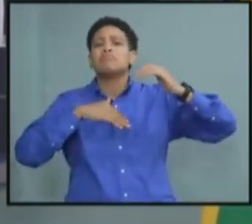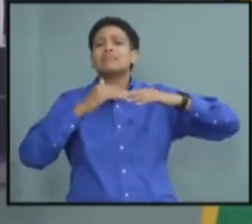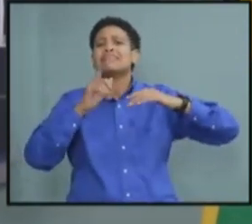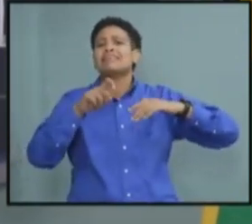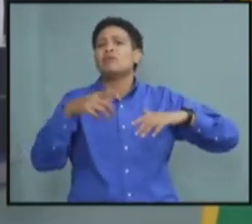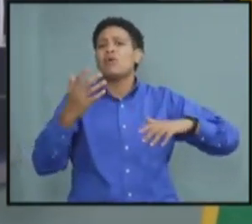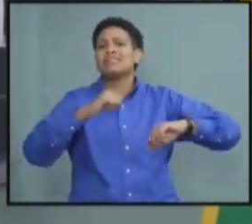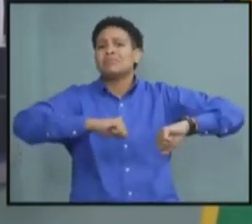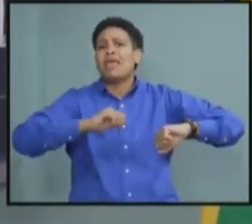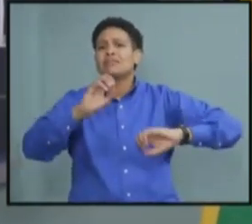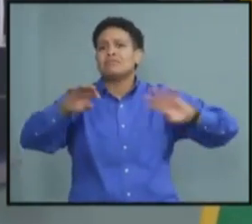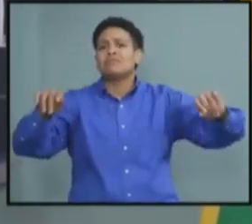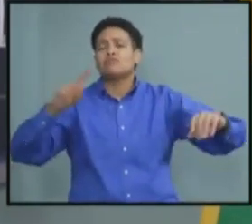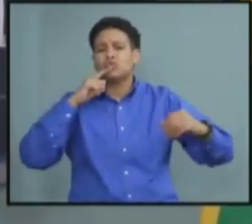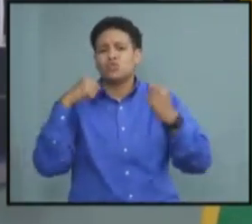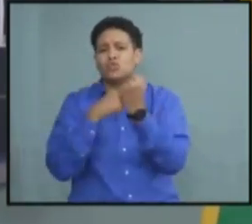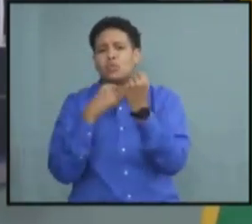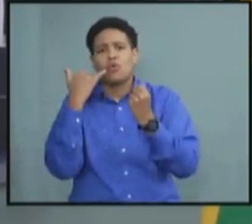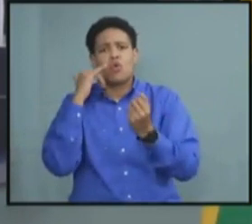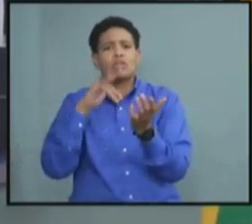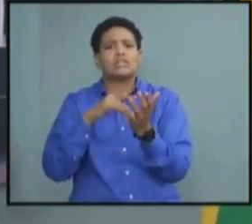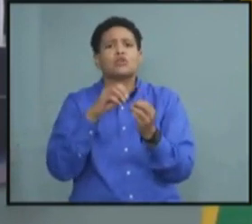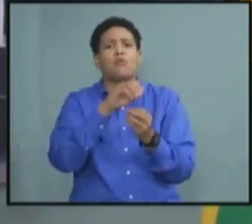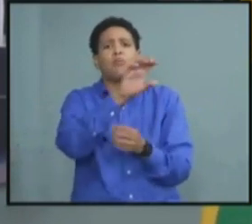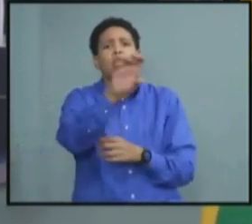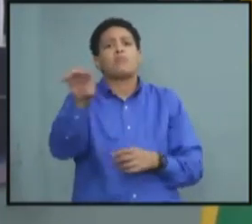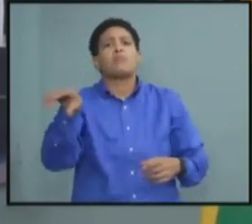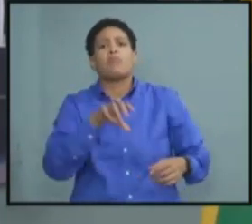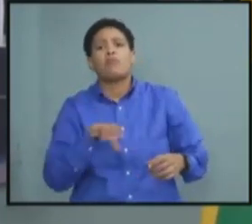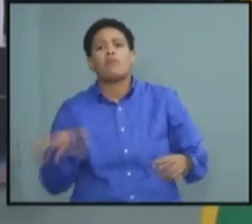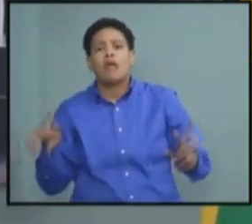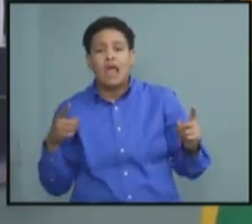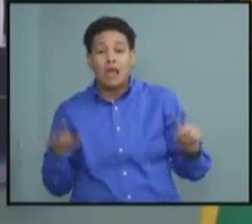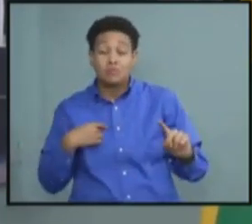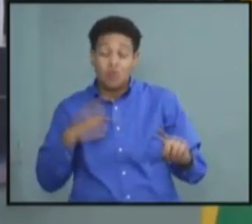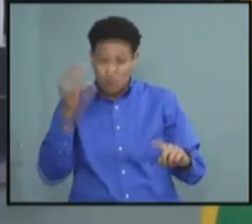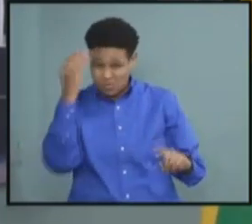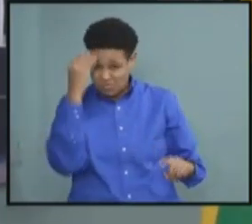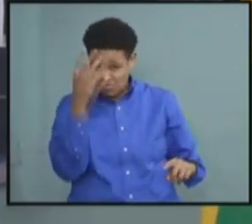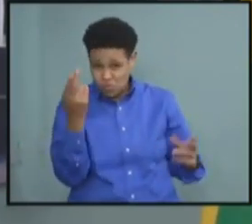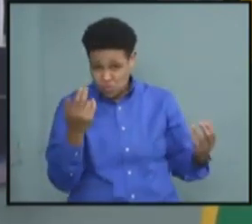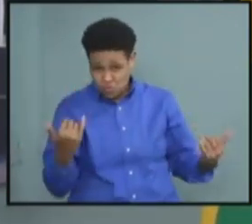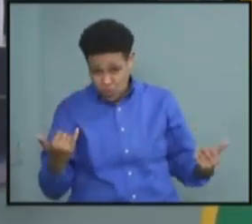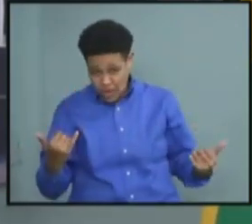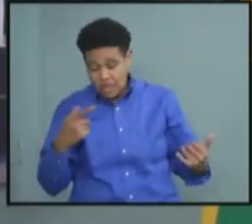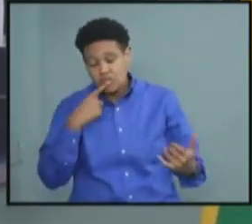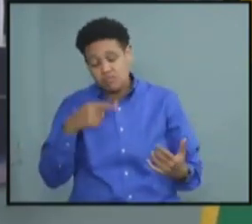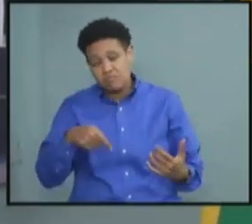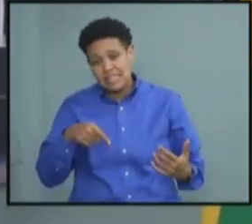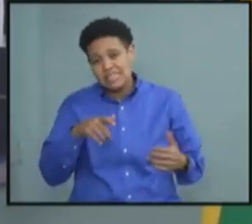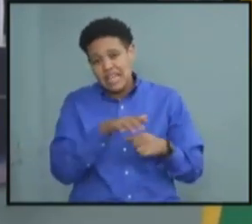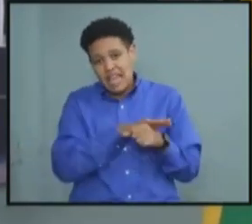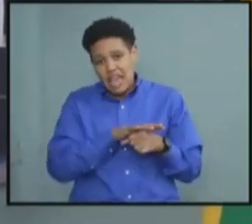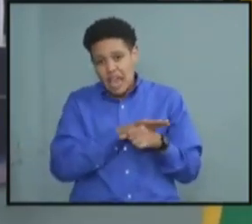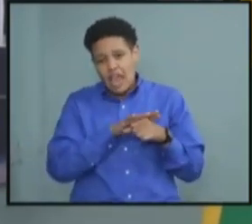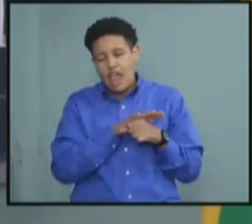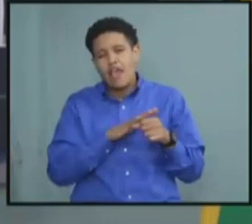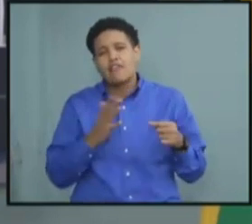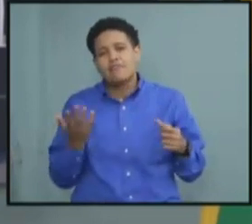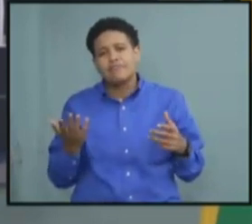BPO industry. So I want to use this platform to signal to the industry that this is an area